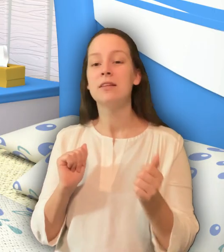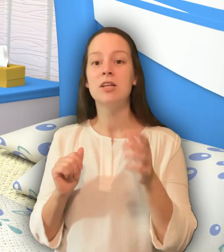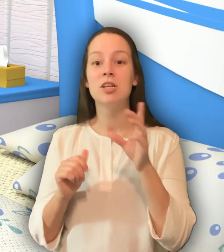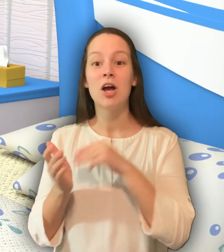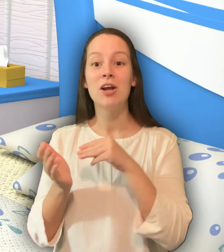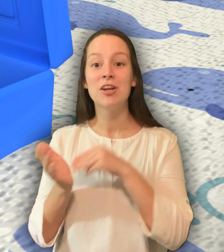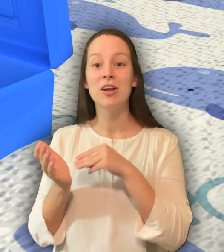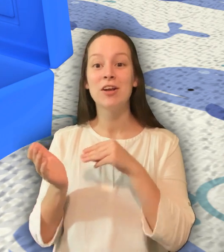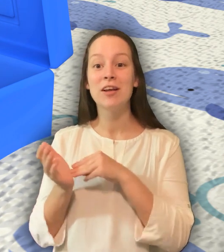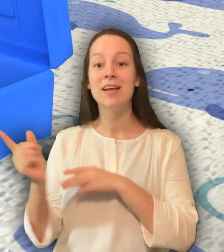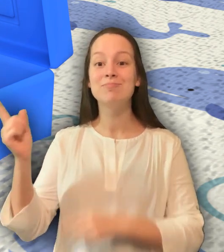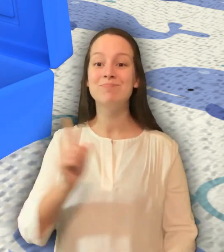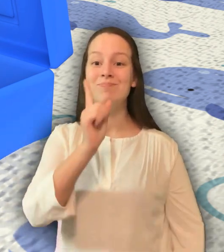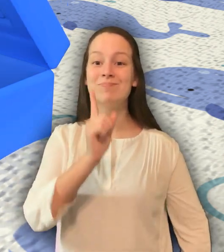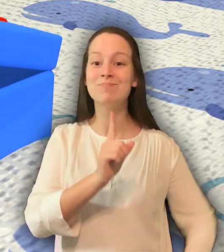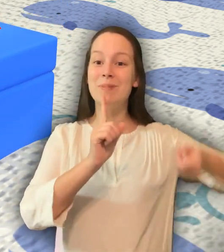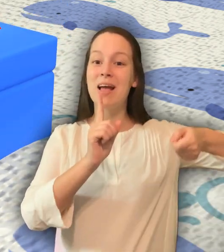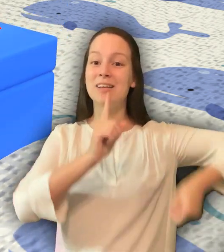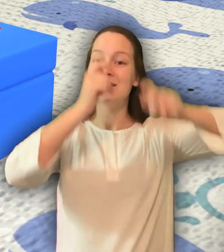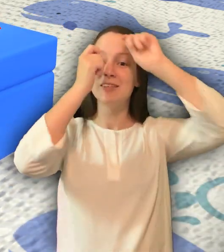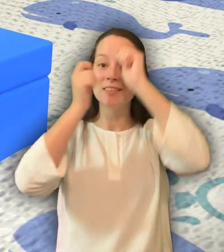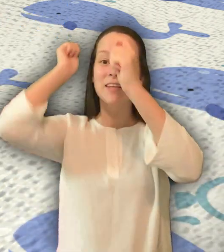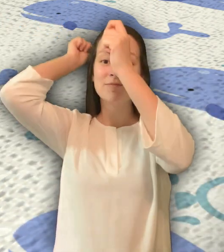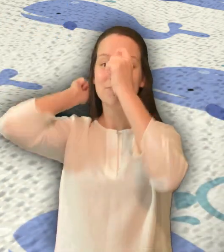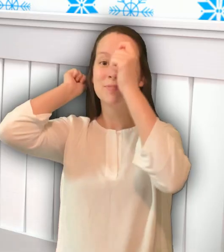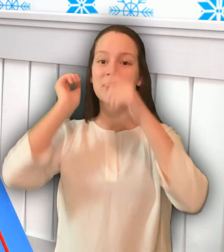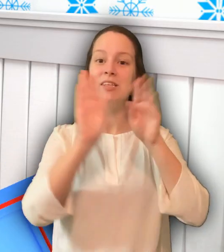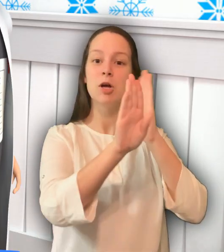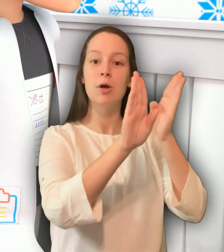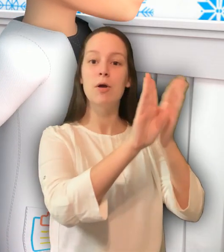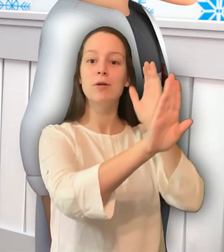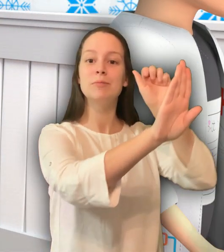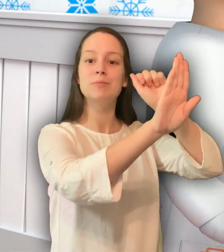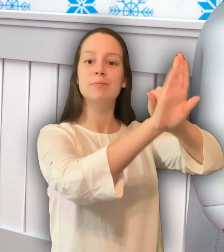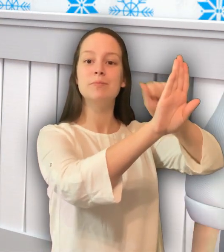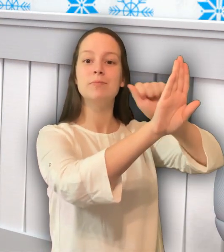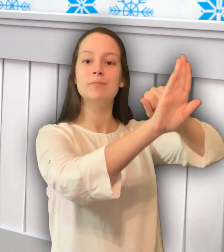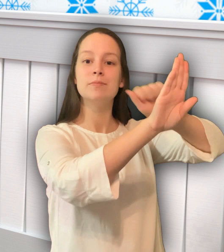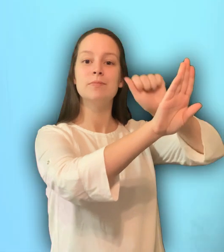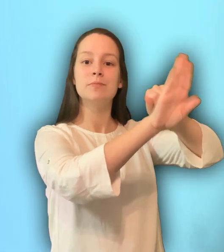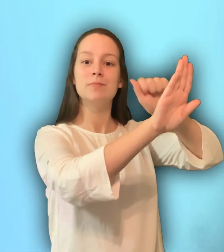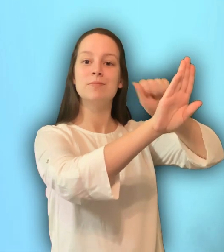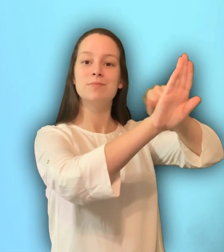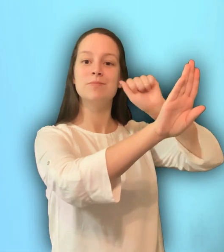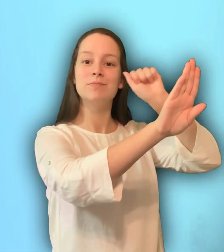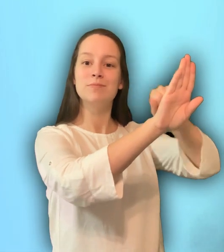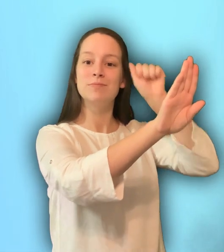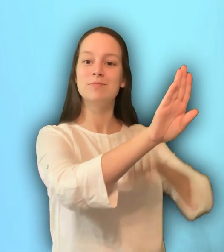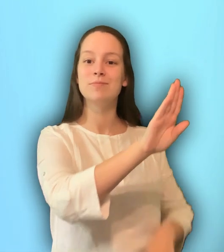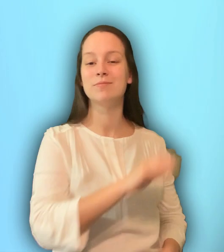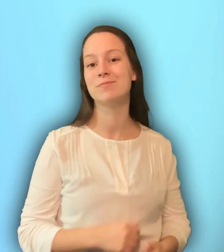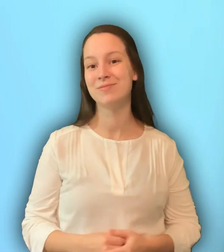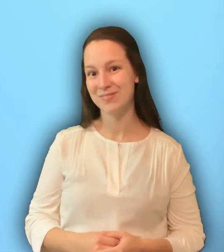quick The doctor came with his bag and his hat And he knocked on the door with a rat-a